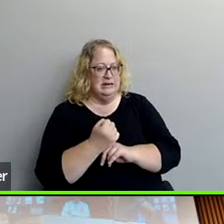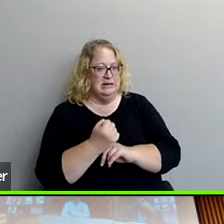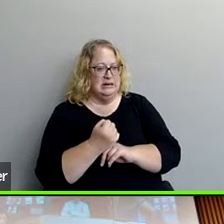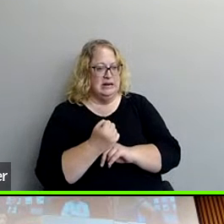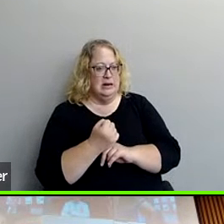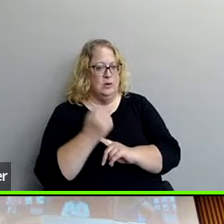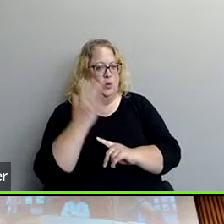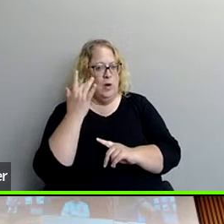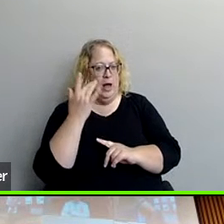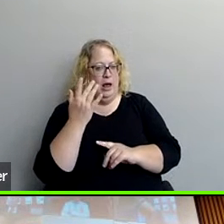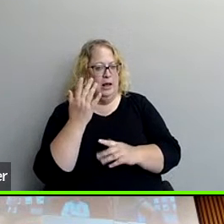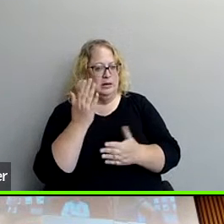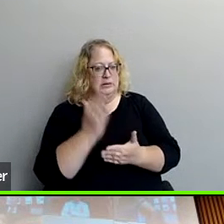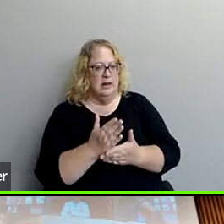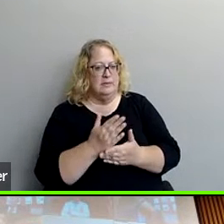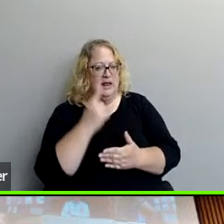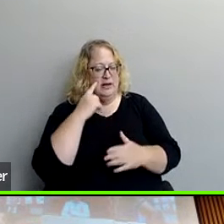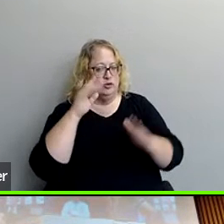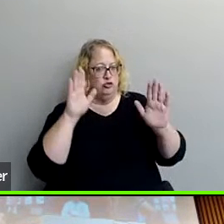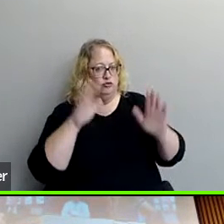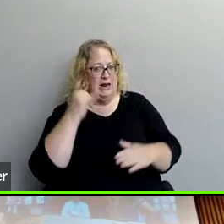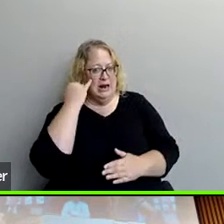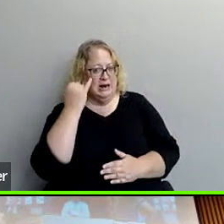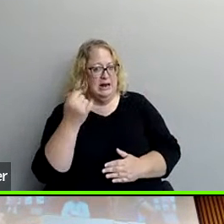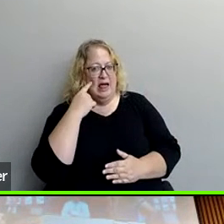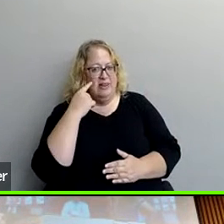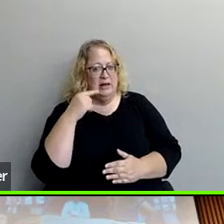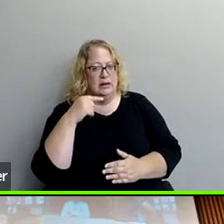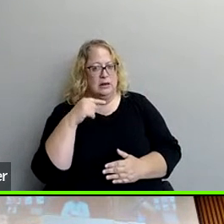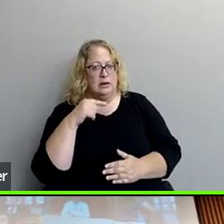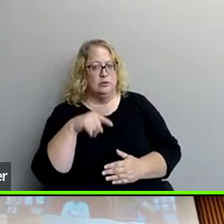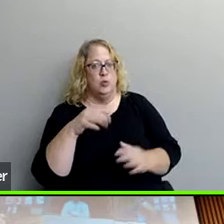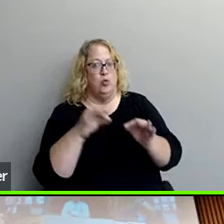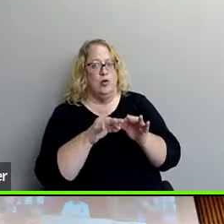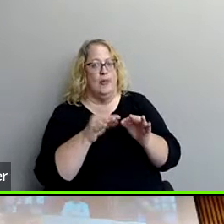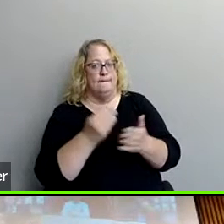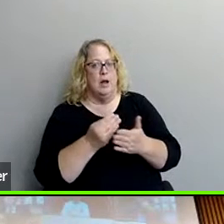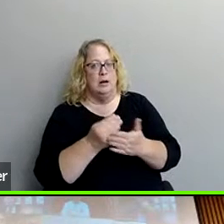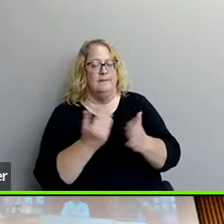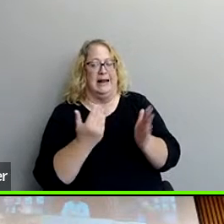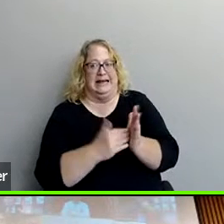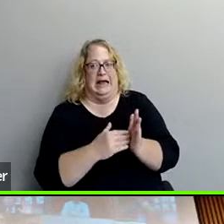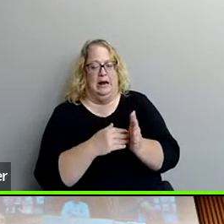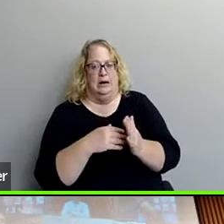why it went away. Because I think it's a great idea, and I think this one's well worth it. But